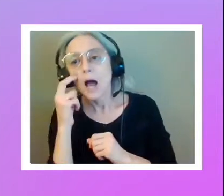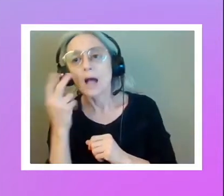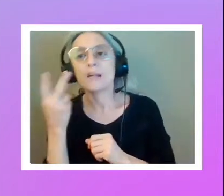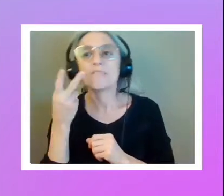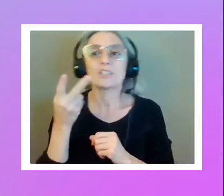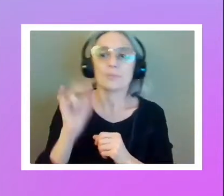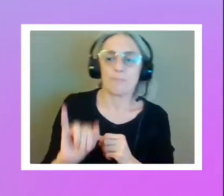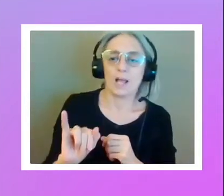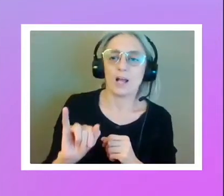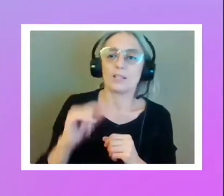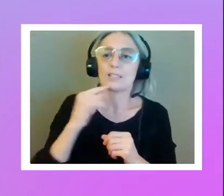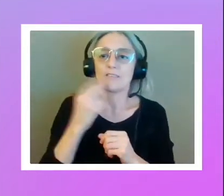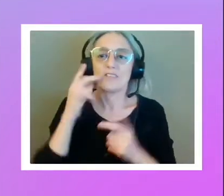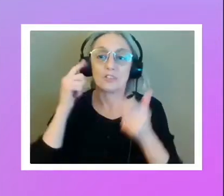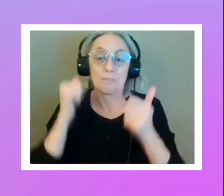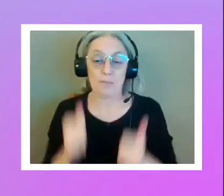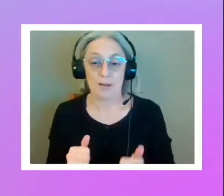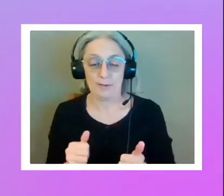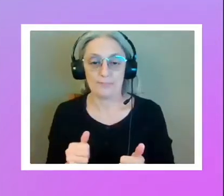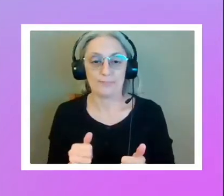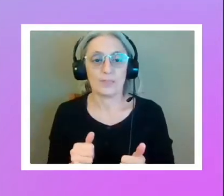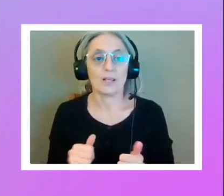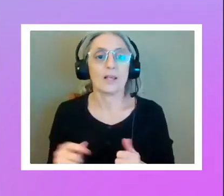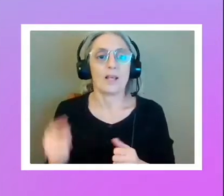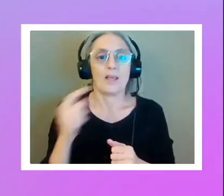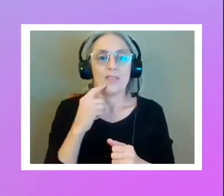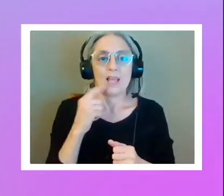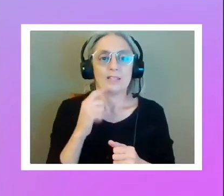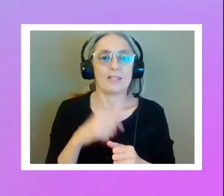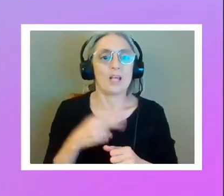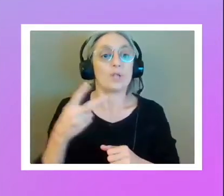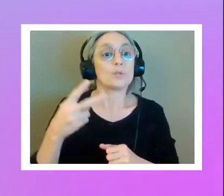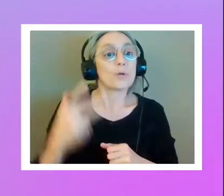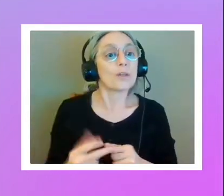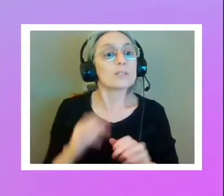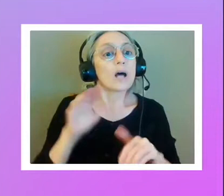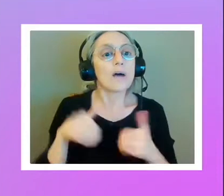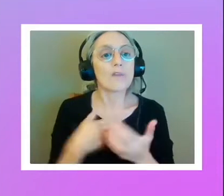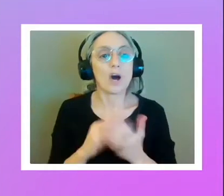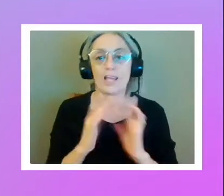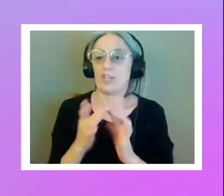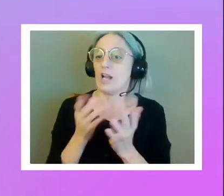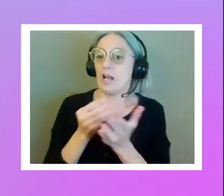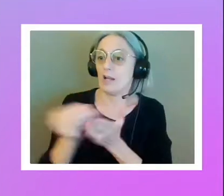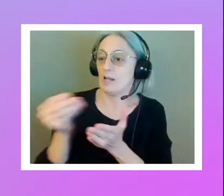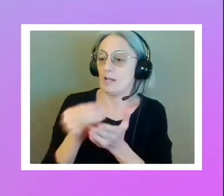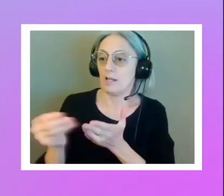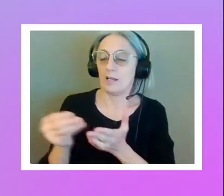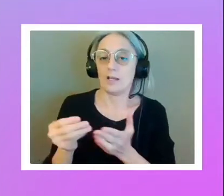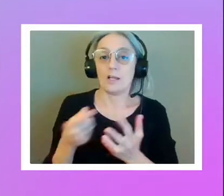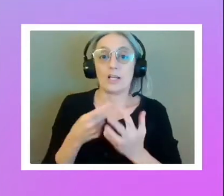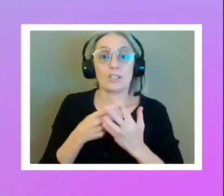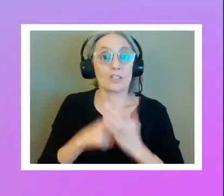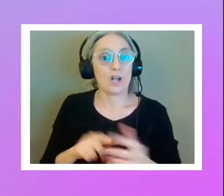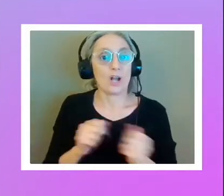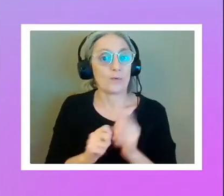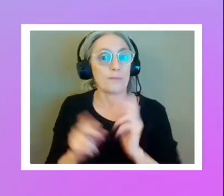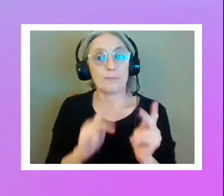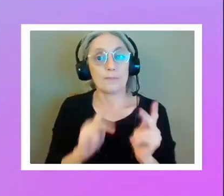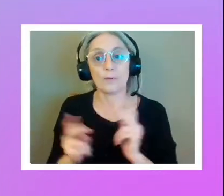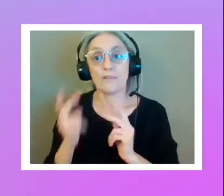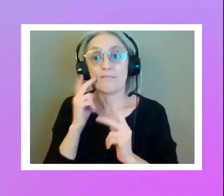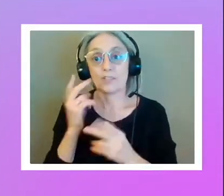that 2/3 of the internet transactions initiated by people with visual impairments ended up